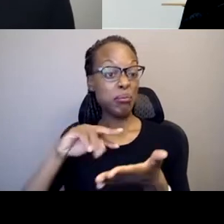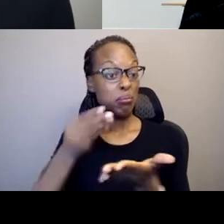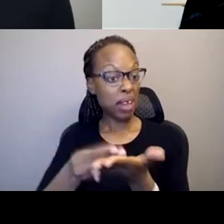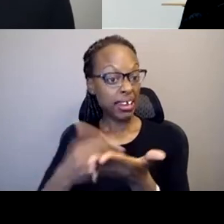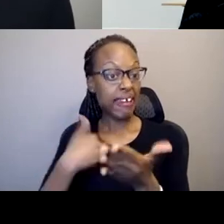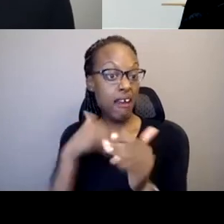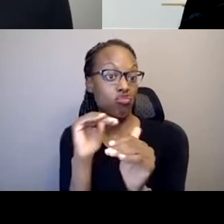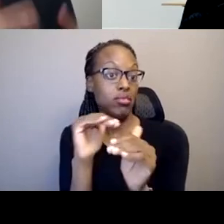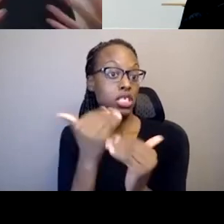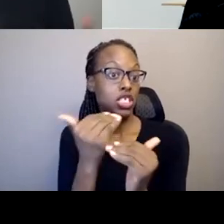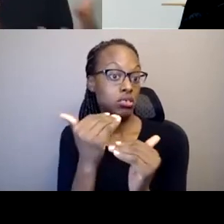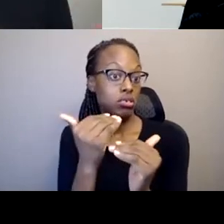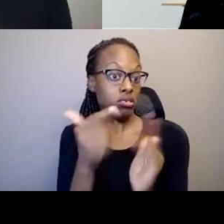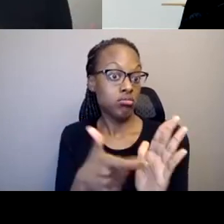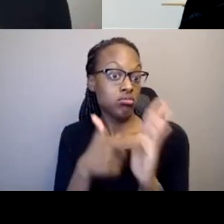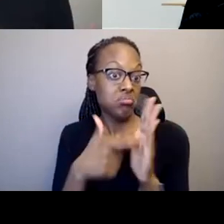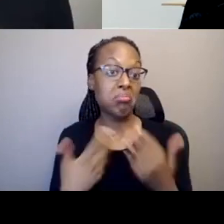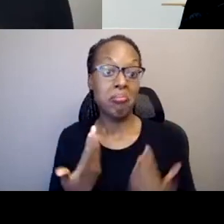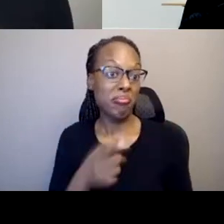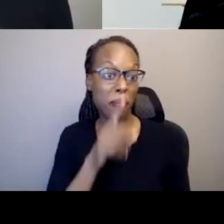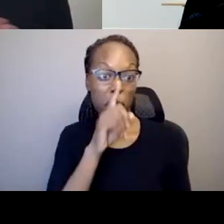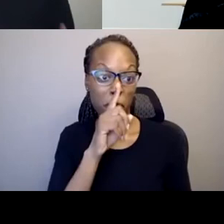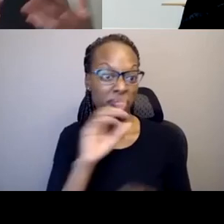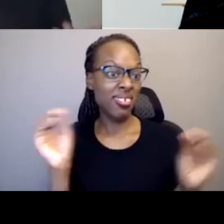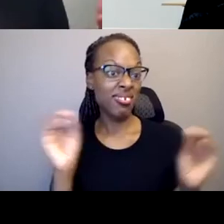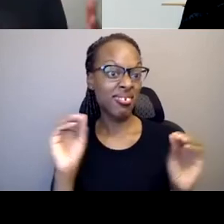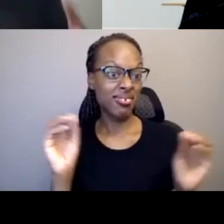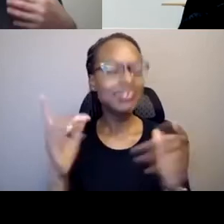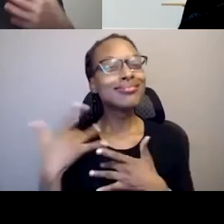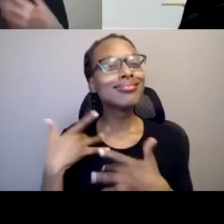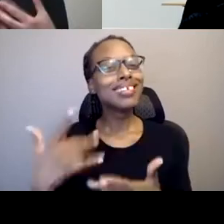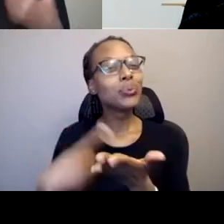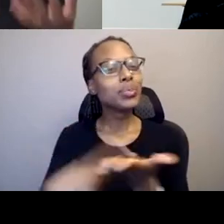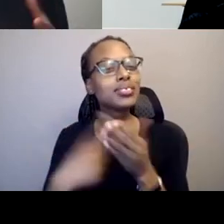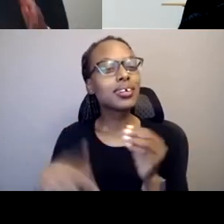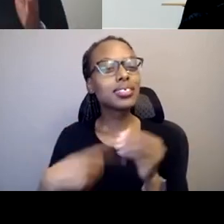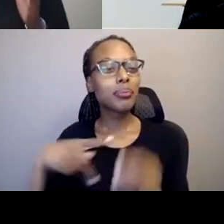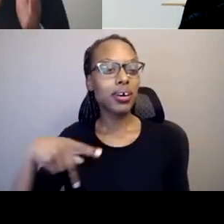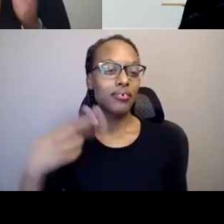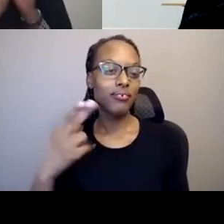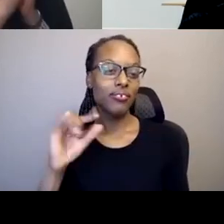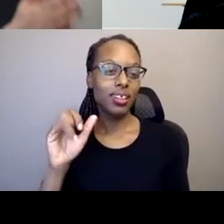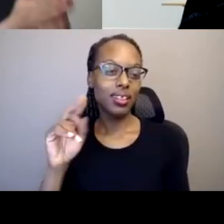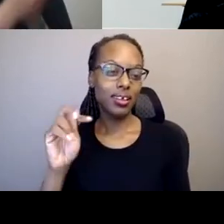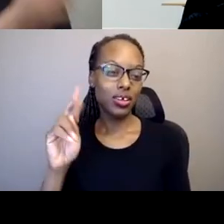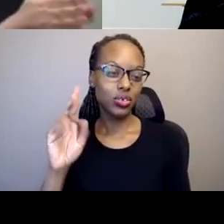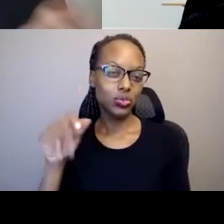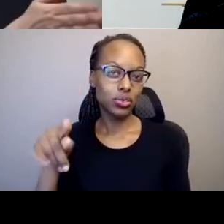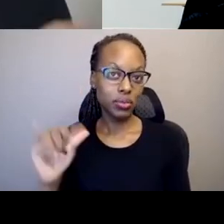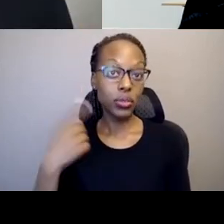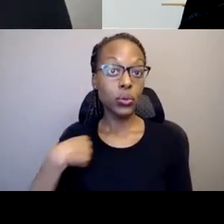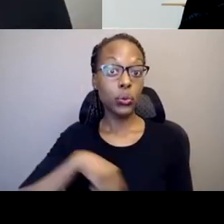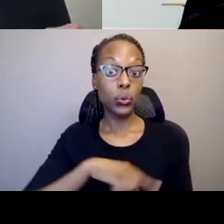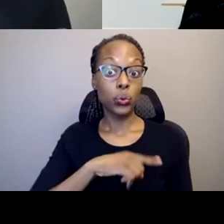that's when we talk about philanthropy, usually a lot of the times, organizations like us have to apply for grants that are very